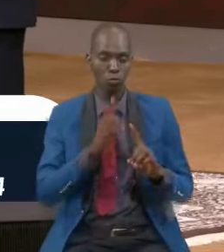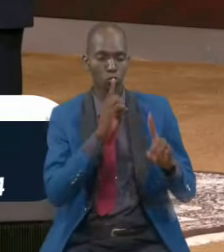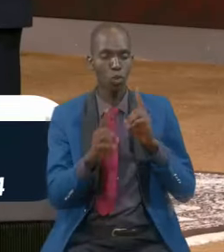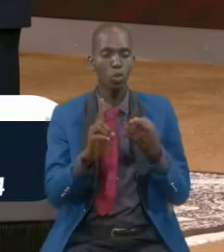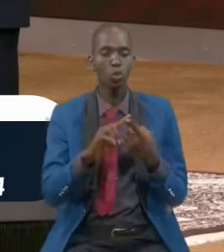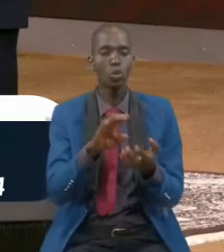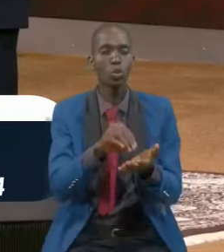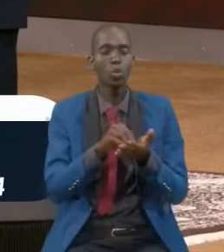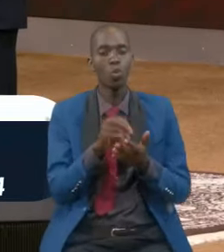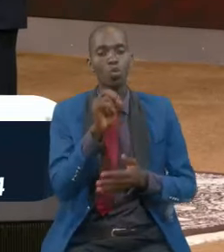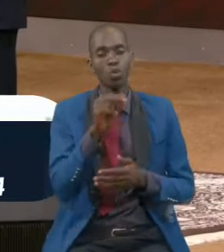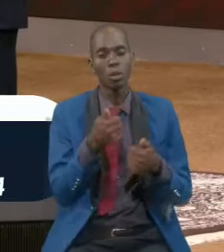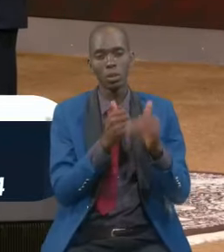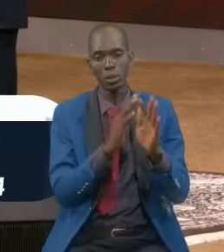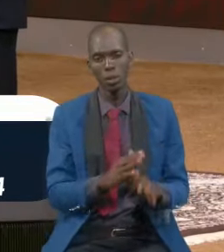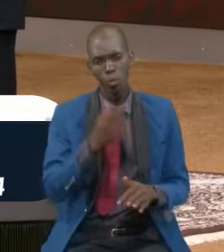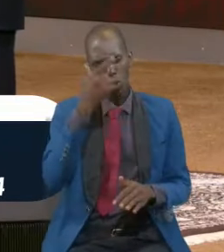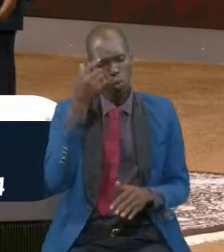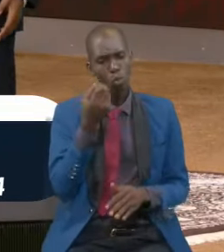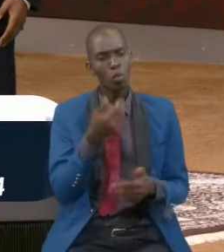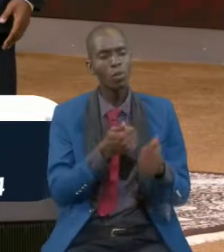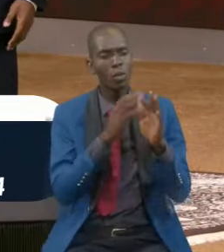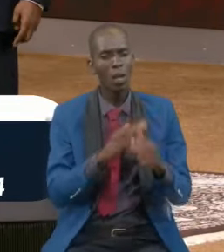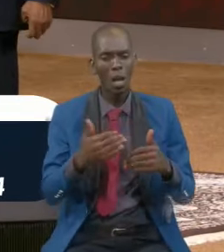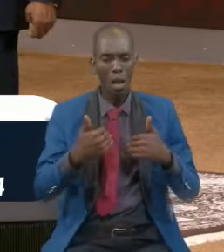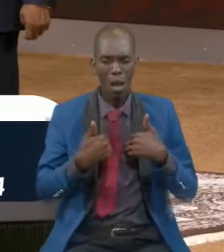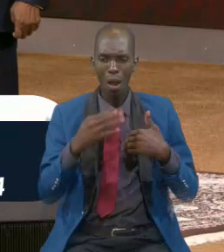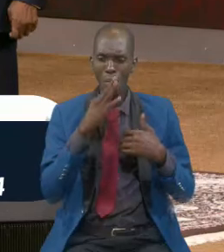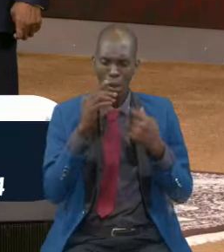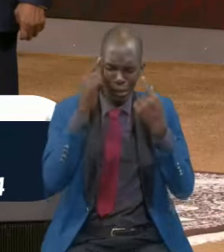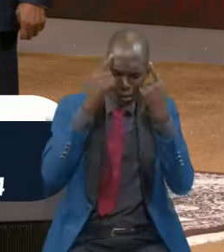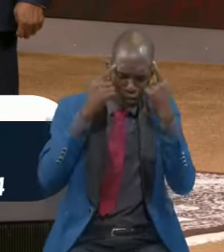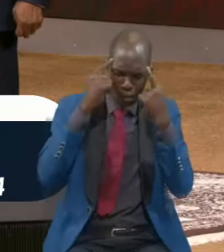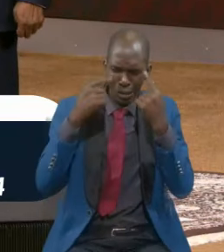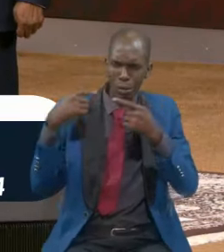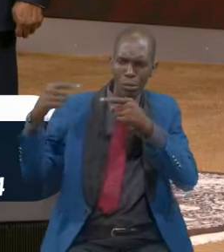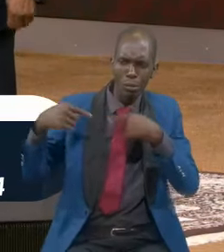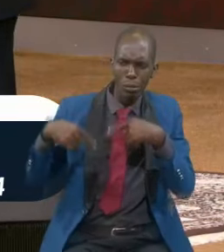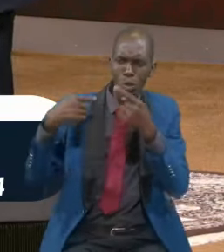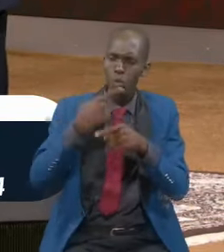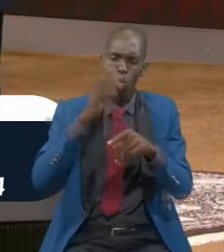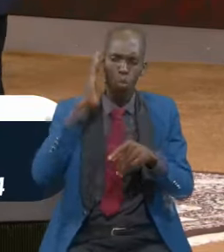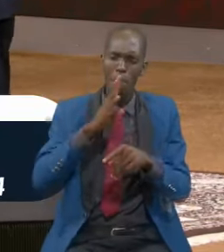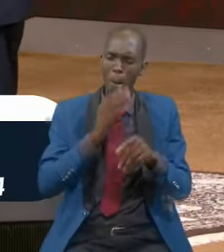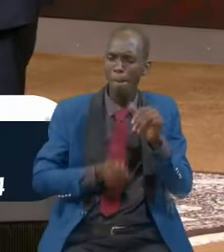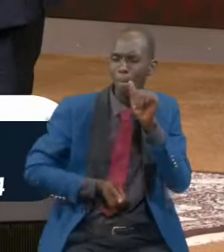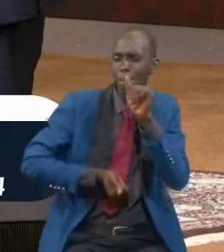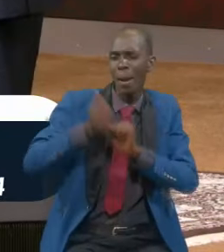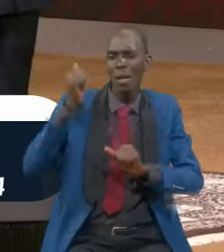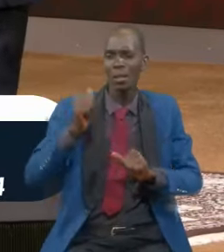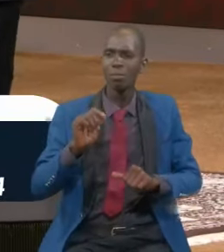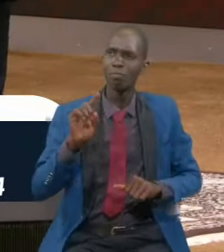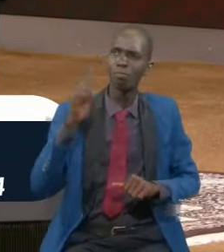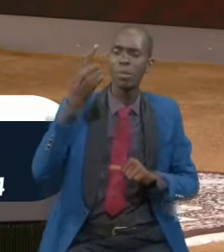had been arguing and wondering who will be the greatest among us. Like many people